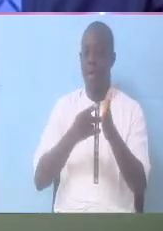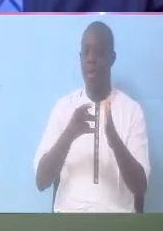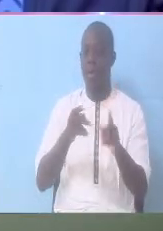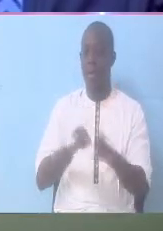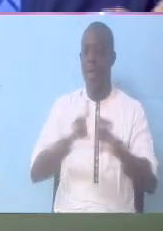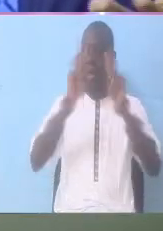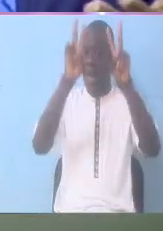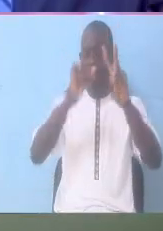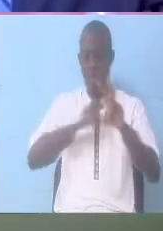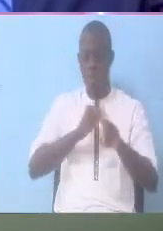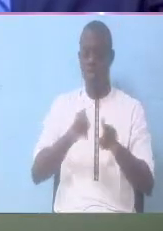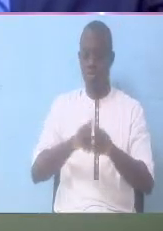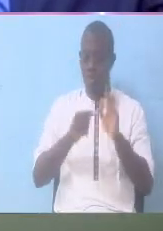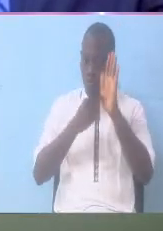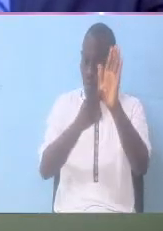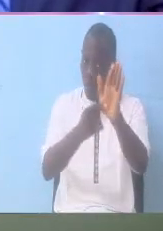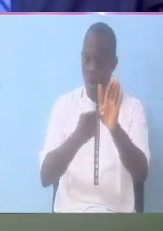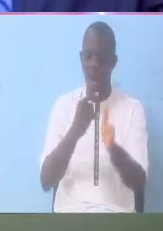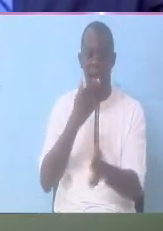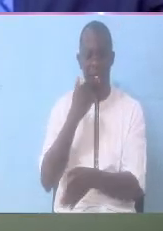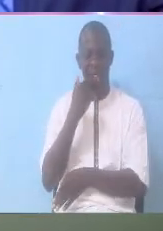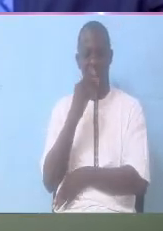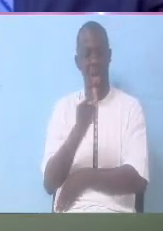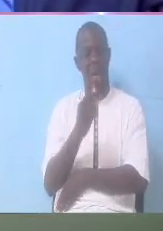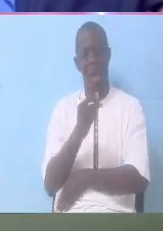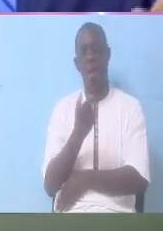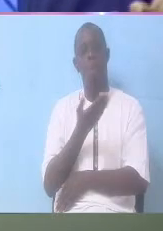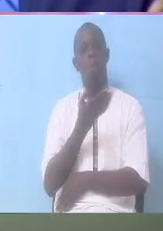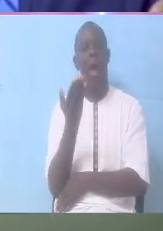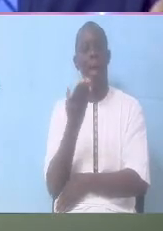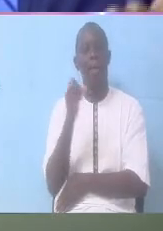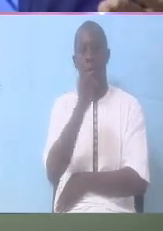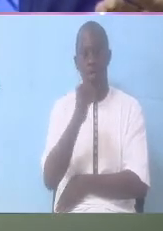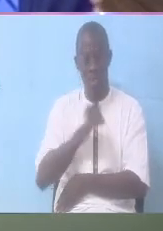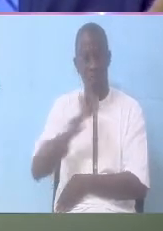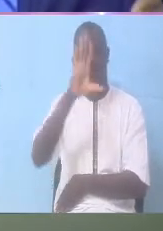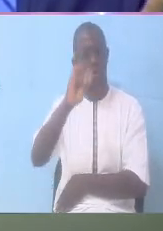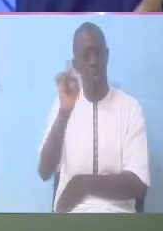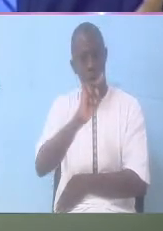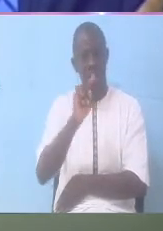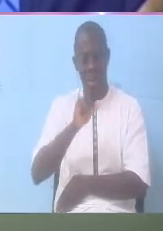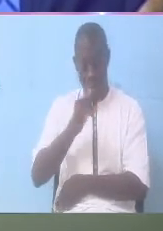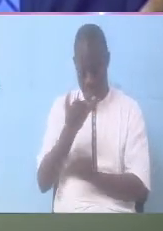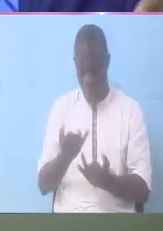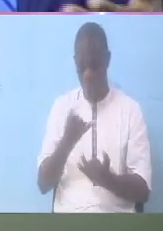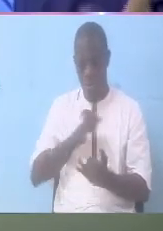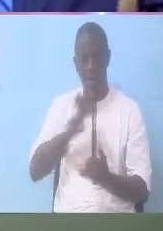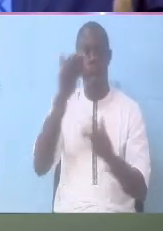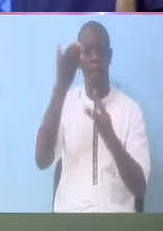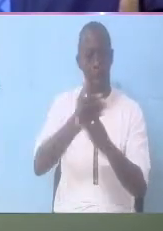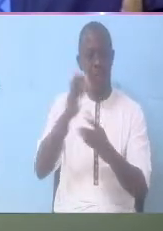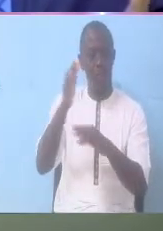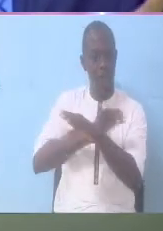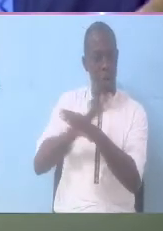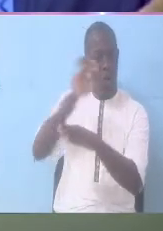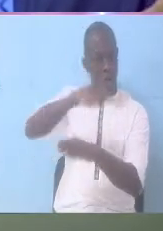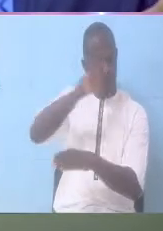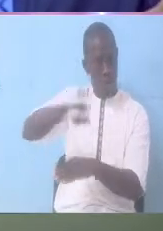Jammeh expressed regret because he did what he now believes was wrong.